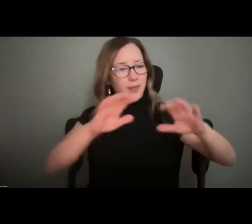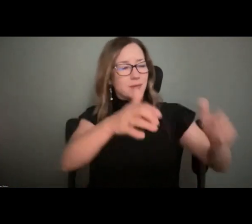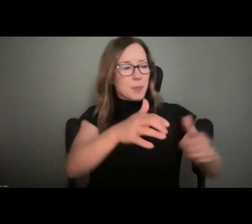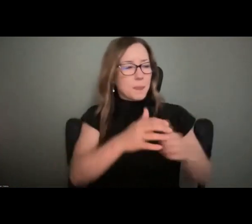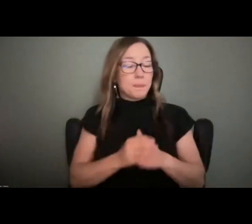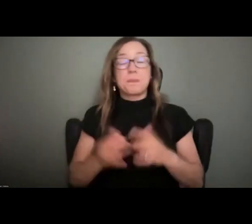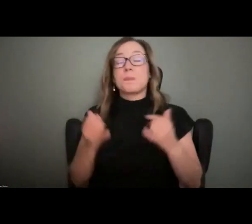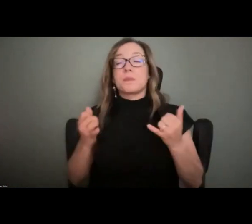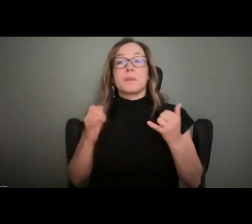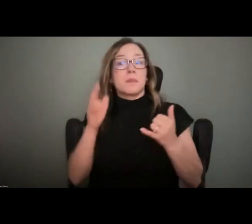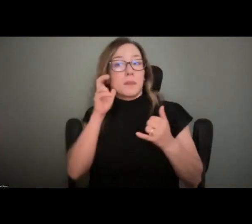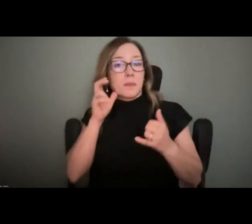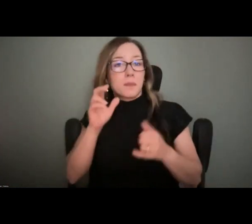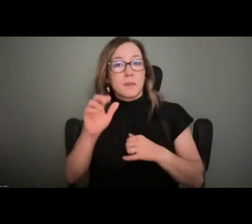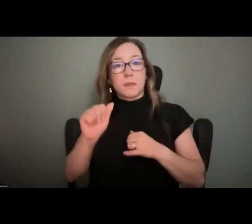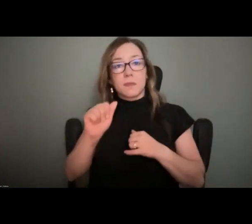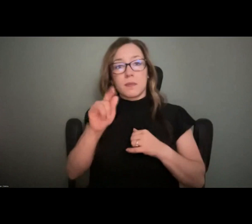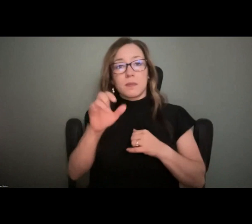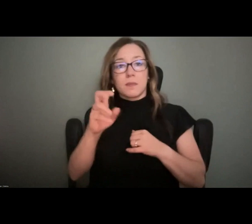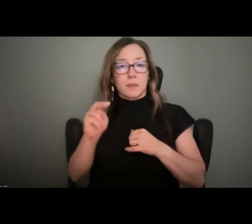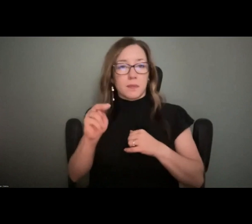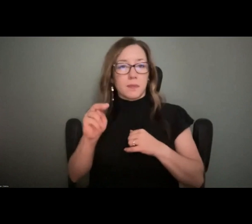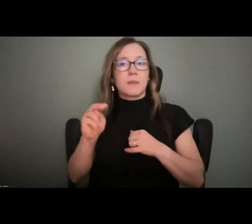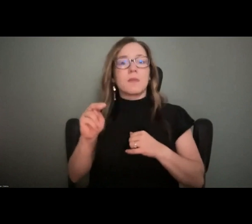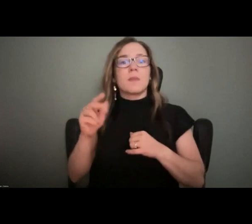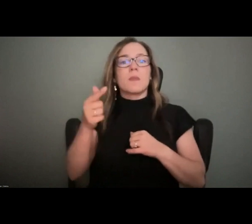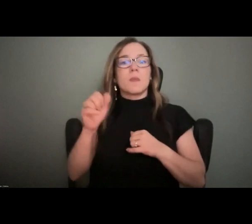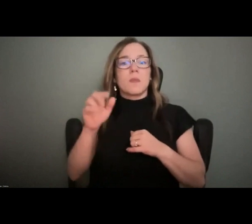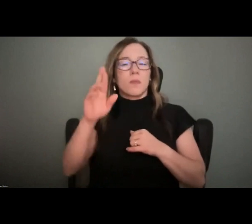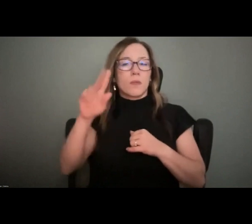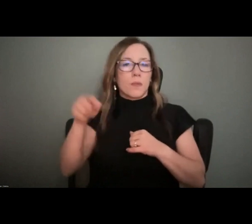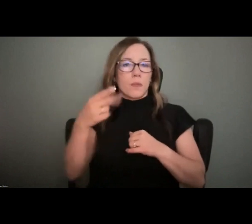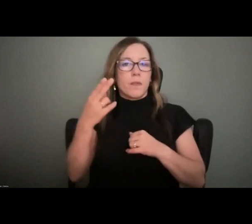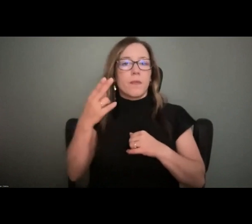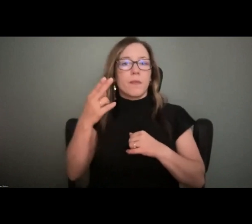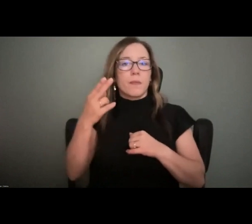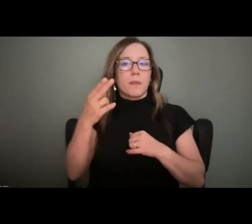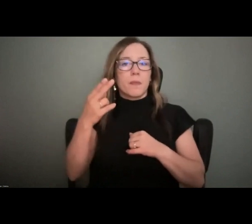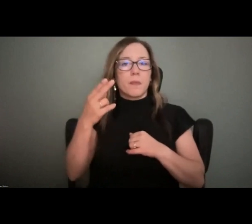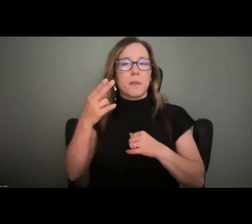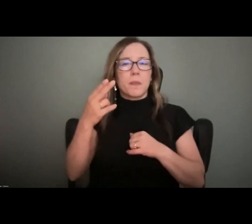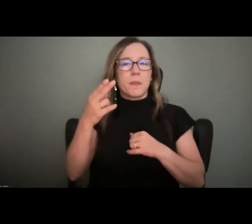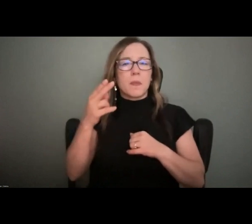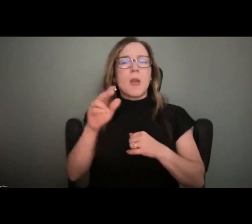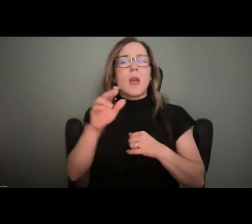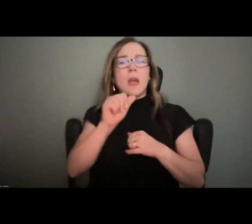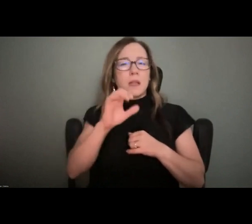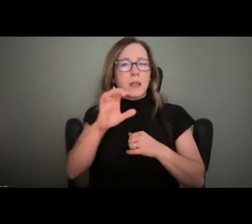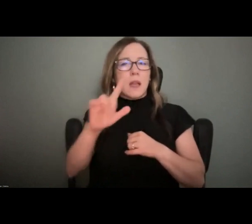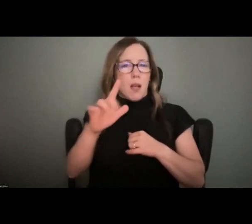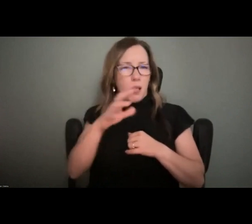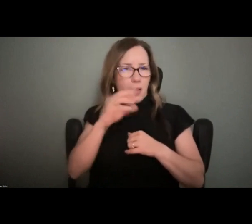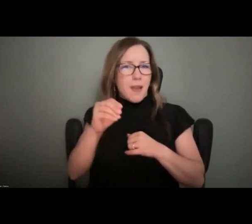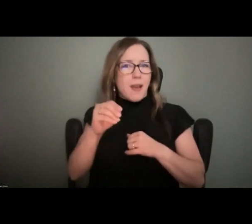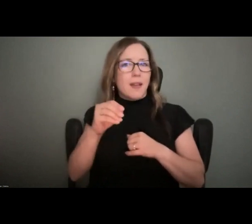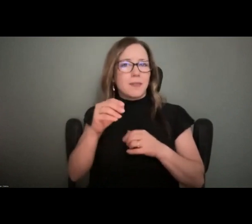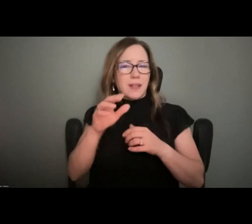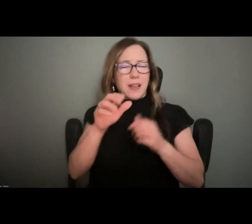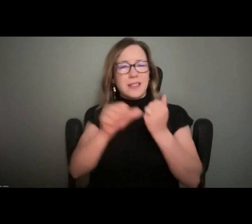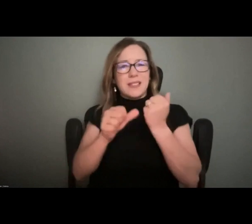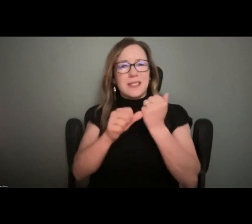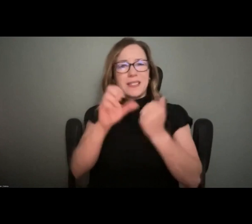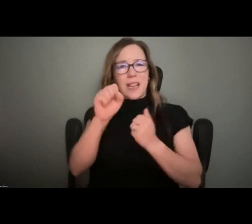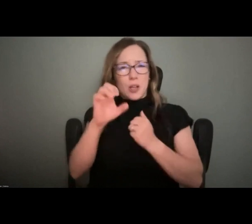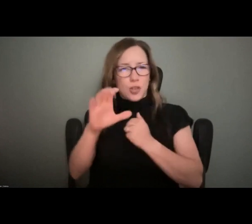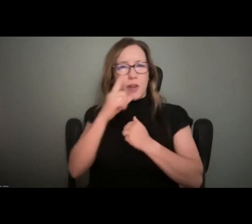will hear from Allison Barkoff, Acting Administrator at ACL and the Assistant Secretary for Aging, who will highlight